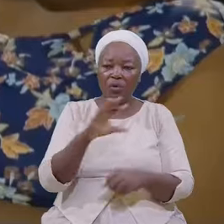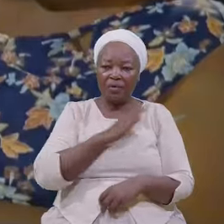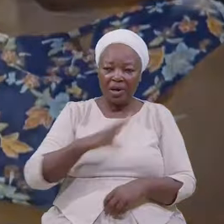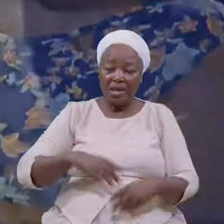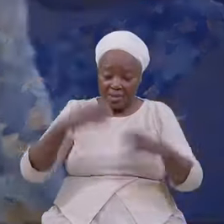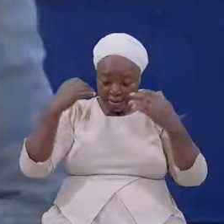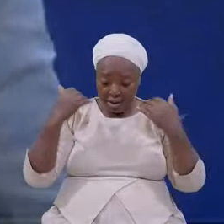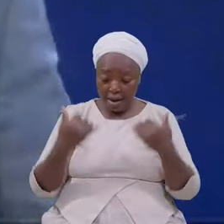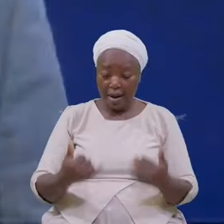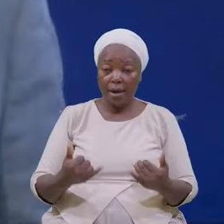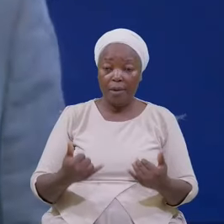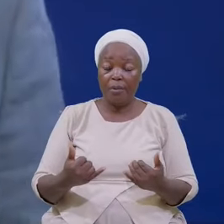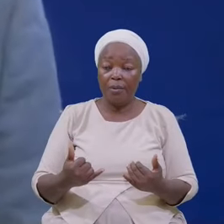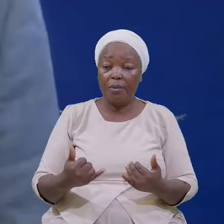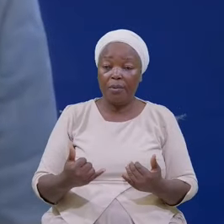Your salvation is very near.